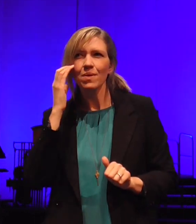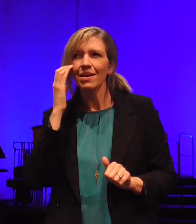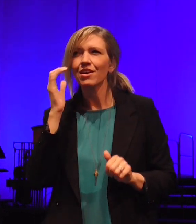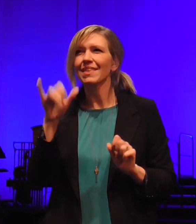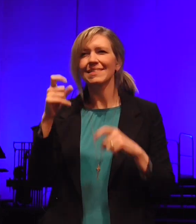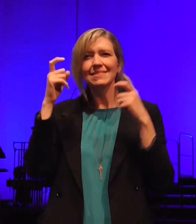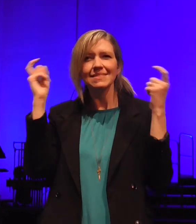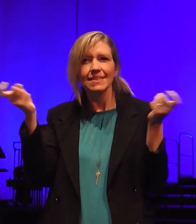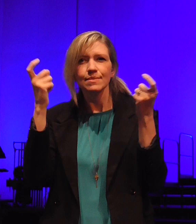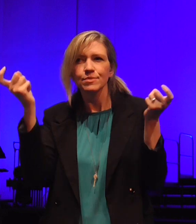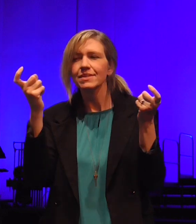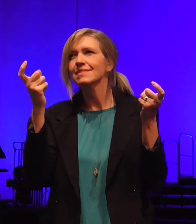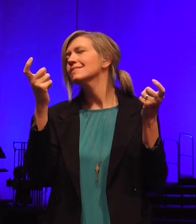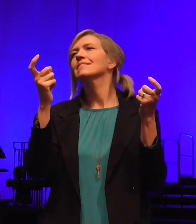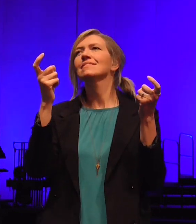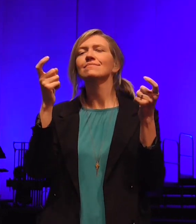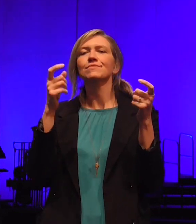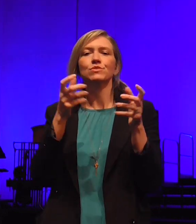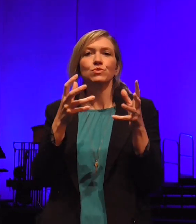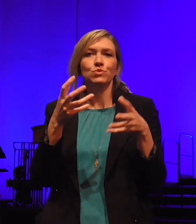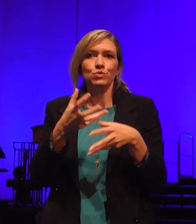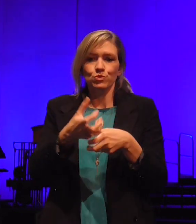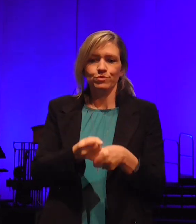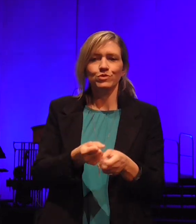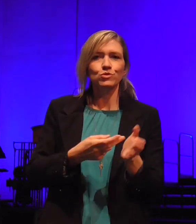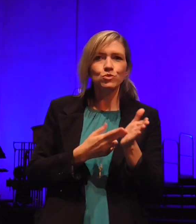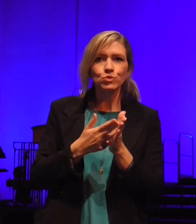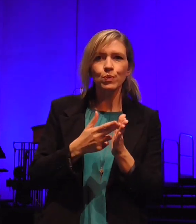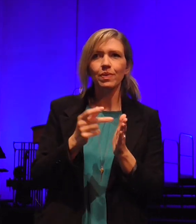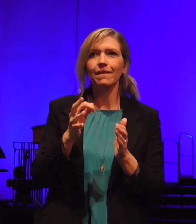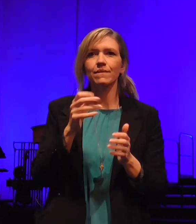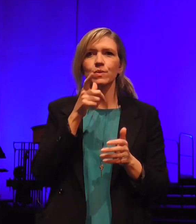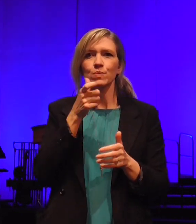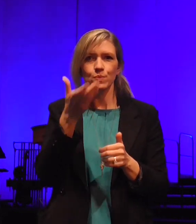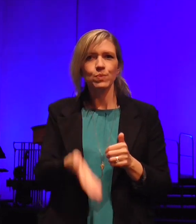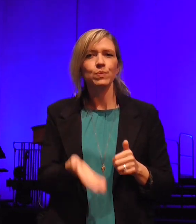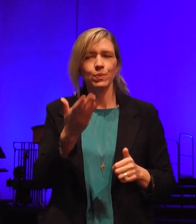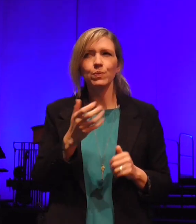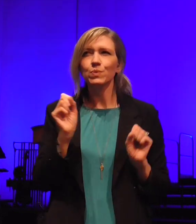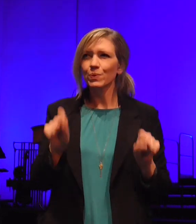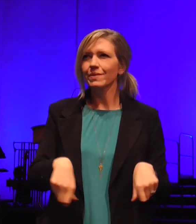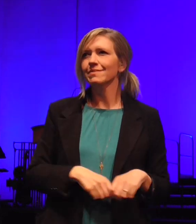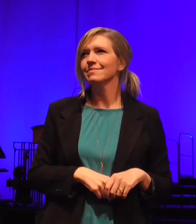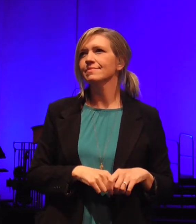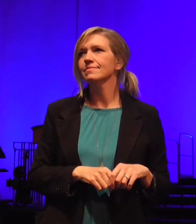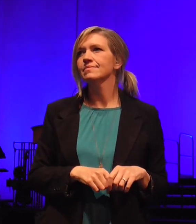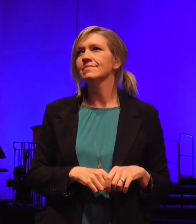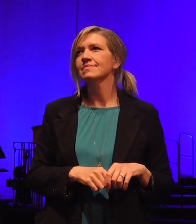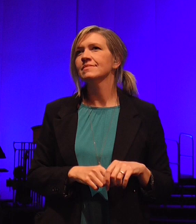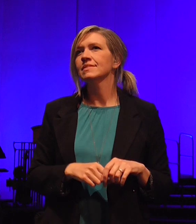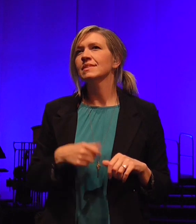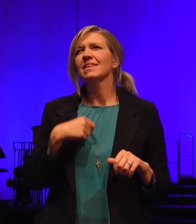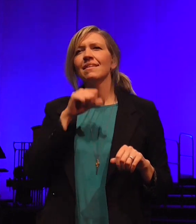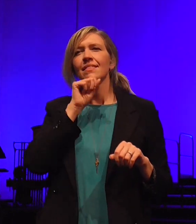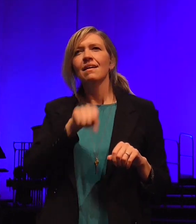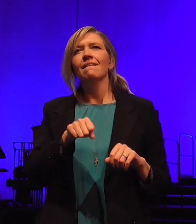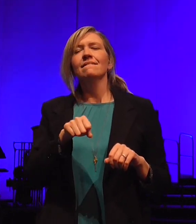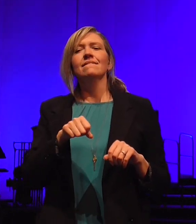and celebrate in the truth of who you are. I love something that